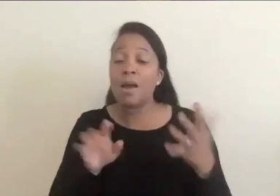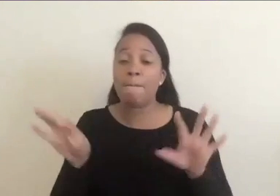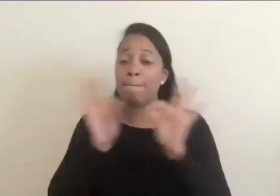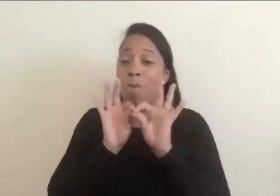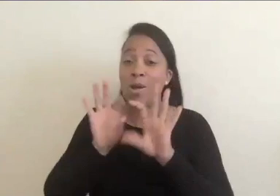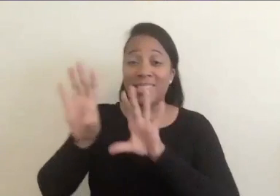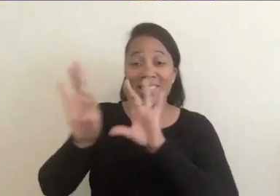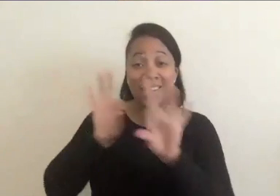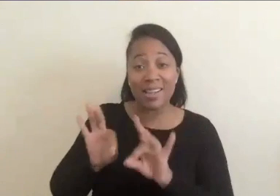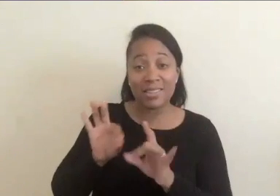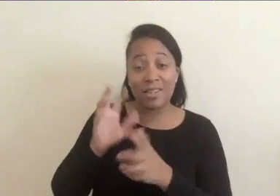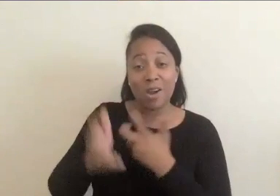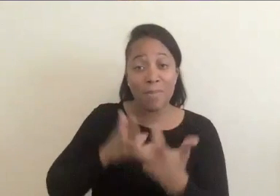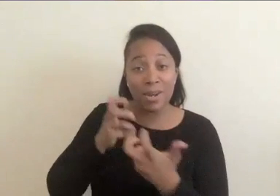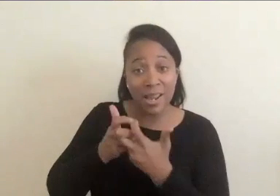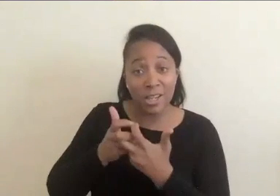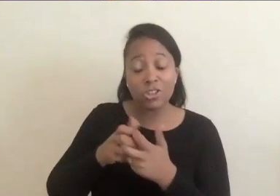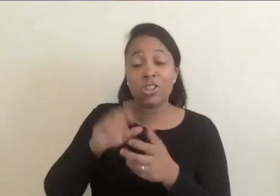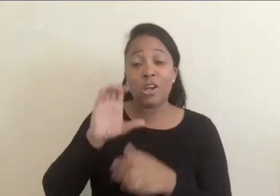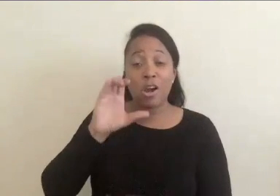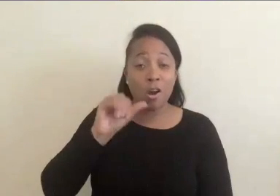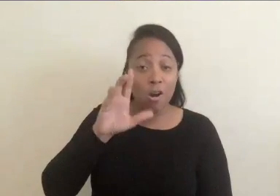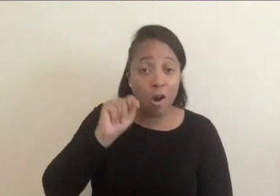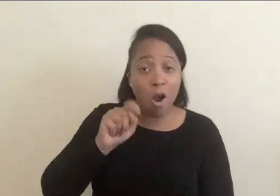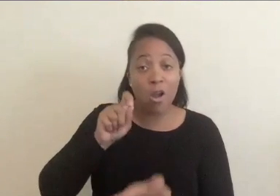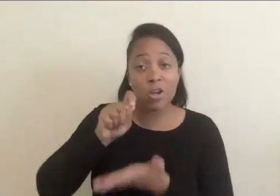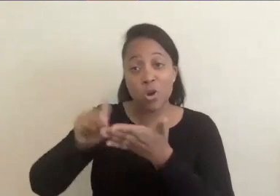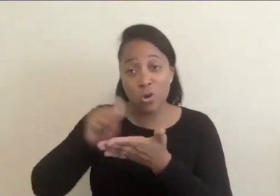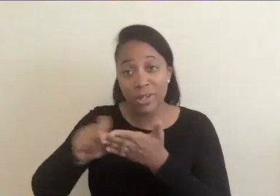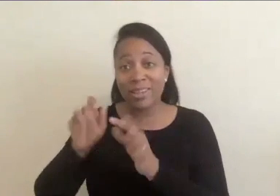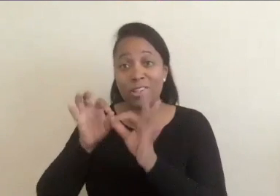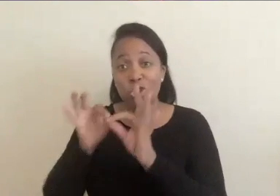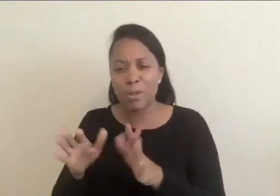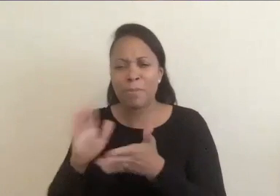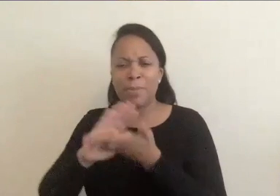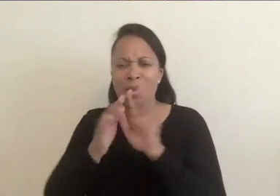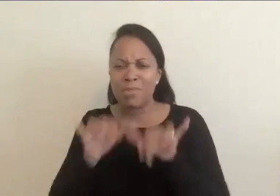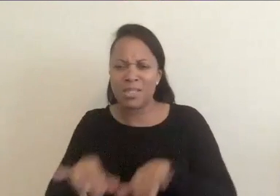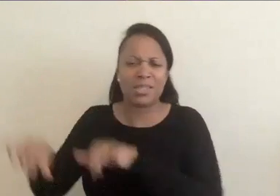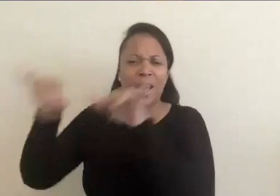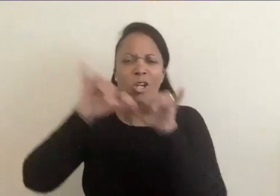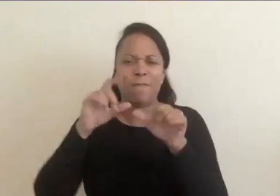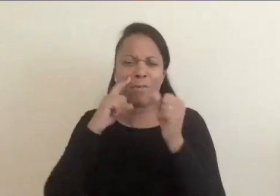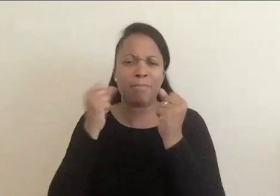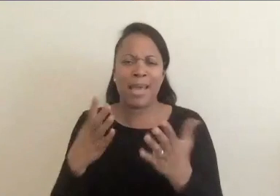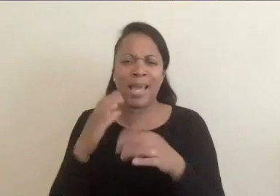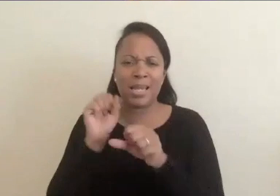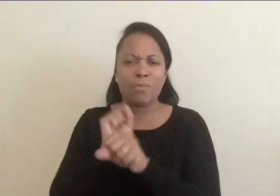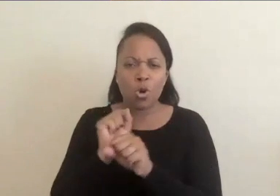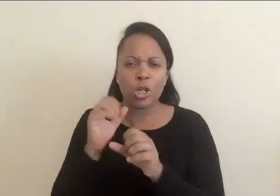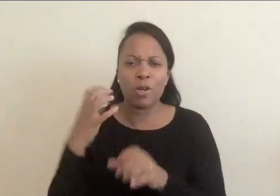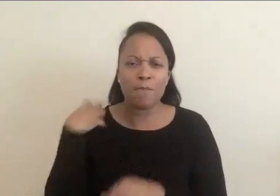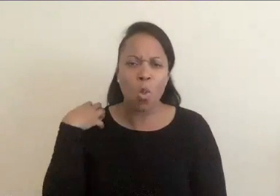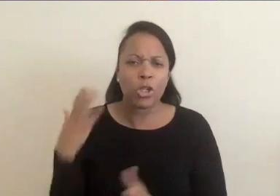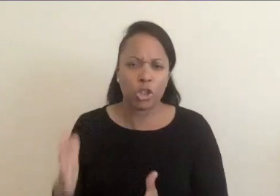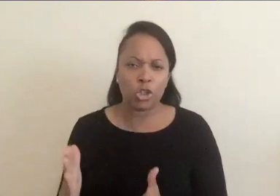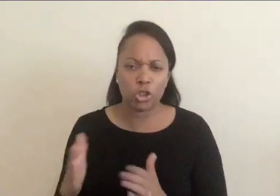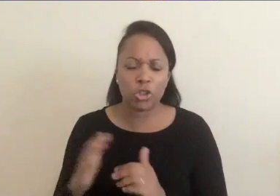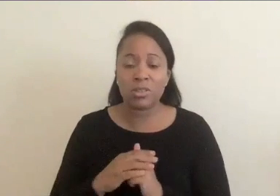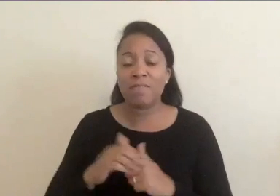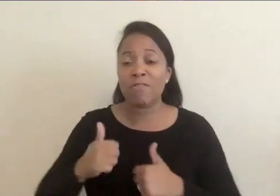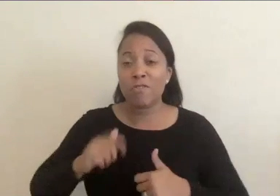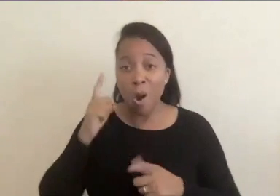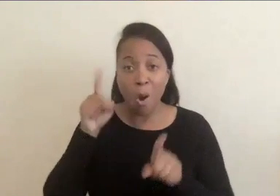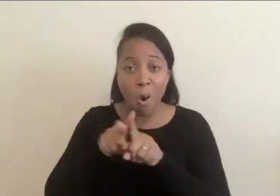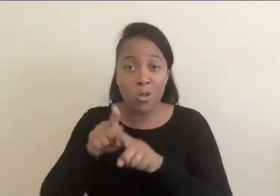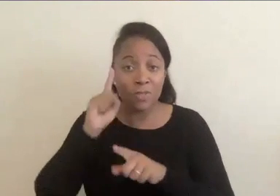selected accommodations such as CART, ASL, and note-taking have become standards for most employers and for